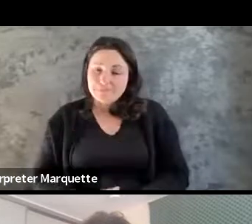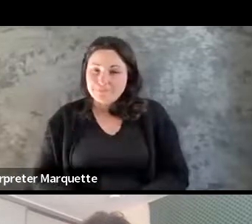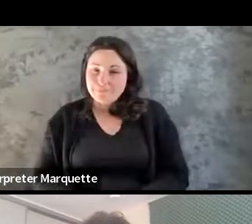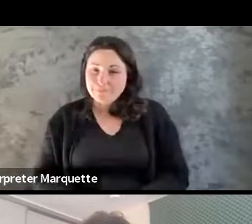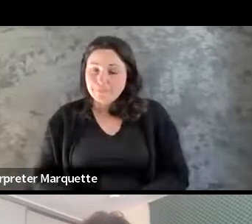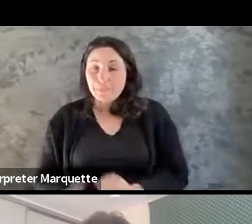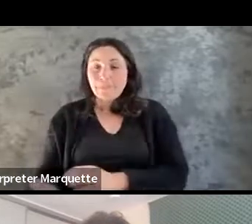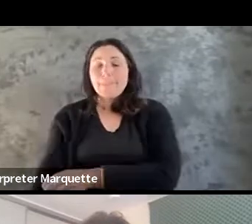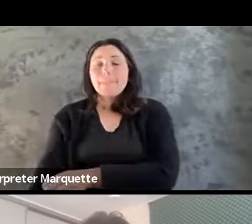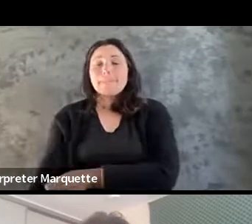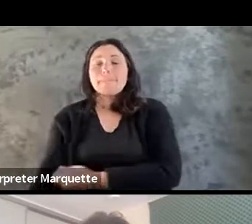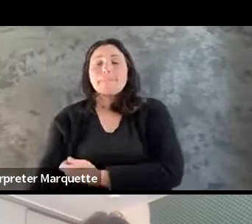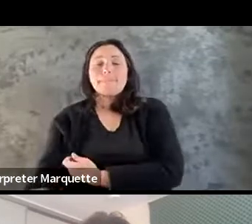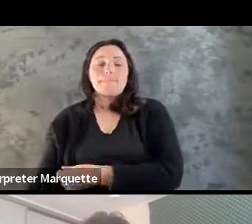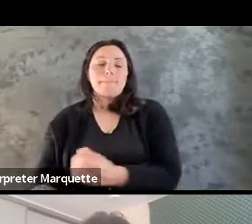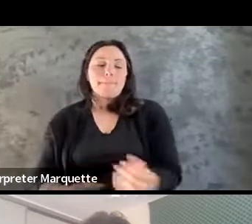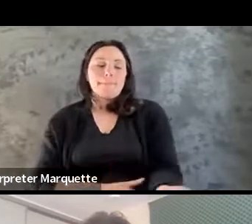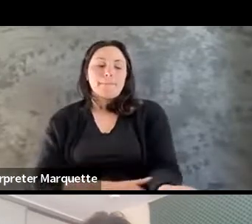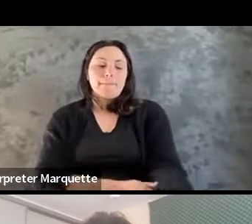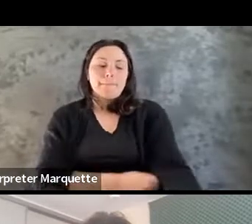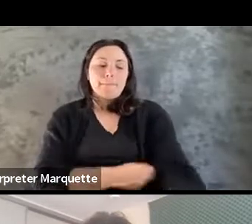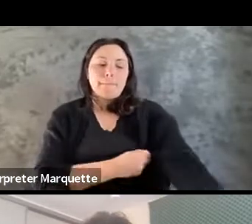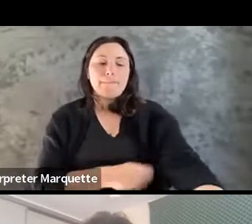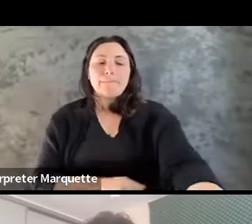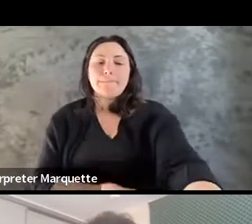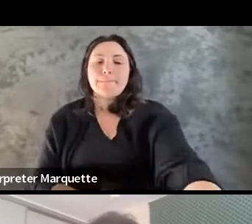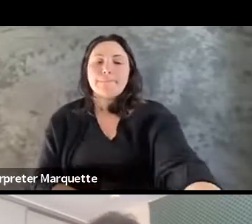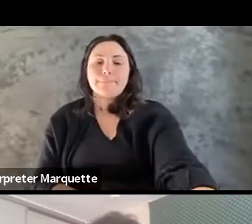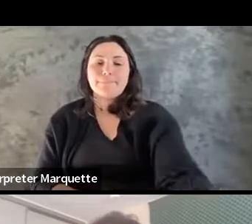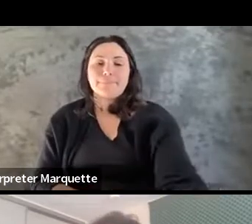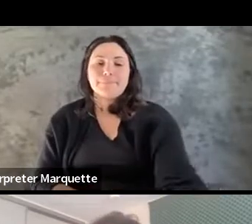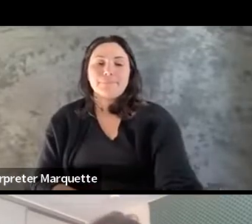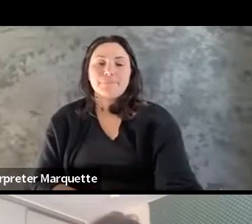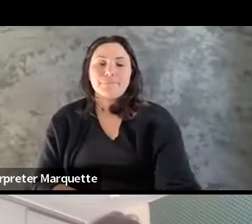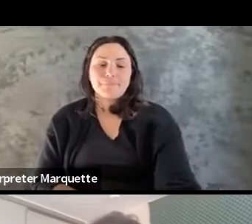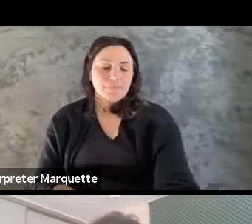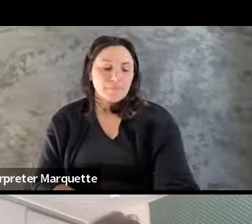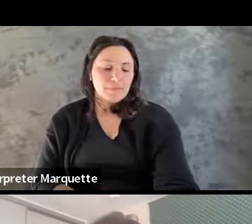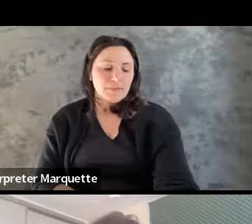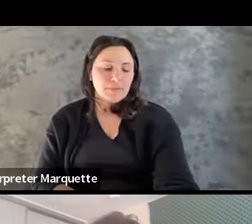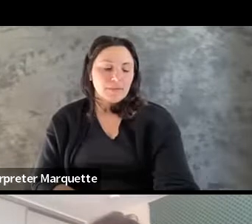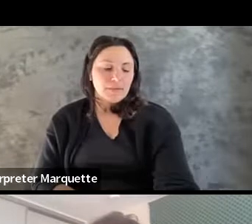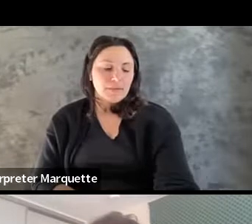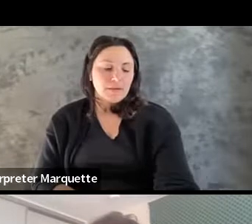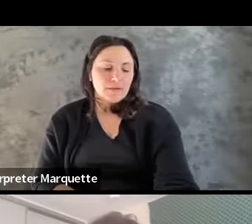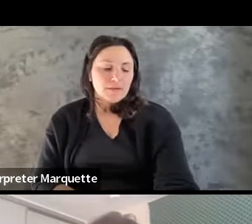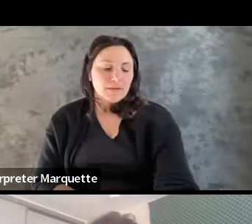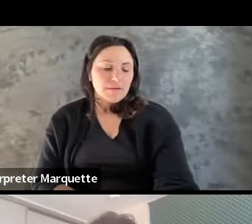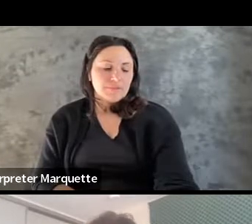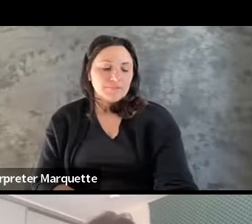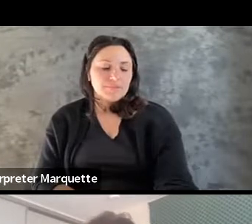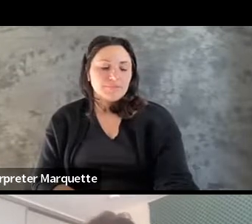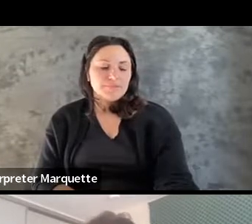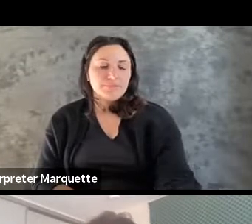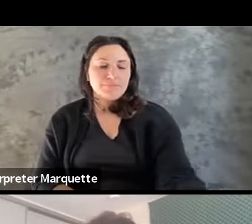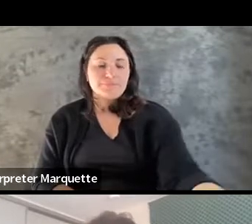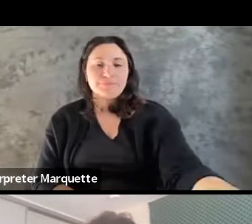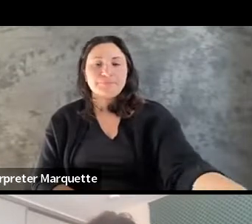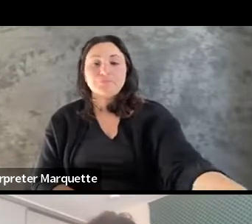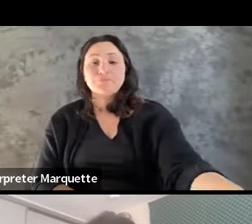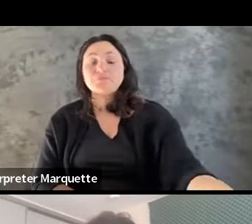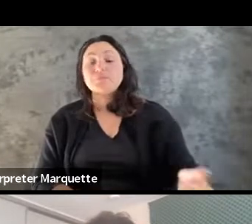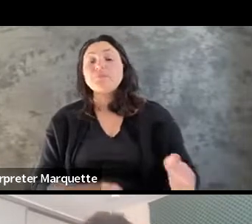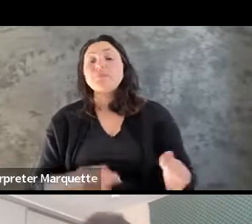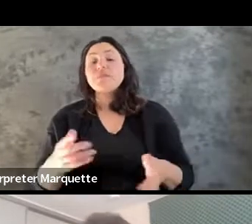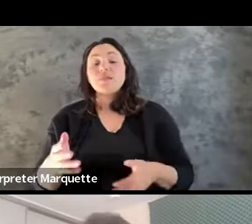But I want to be really clear about something, that this isn't some plan on our part to try to not support German.